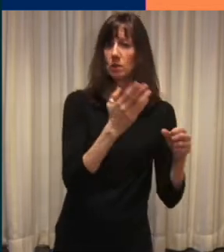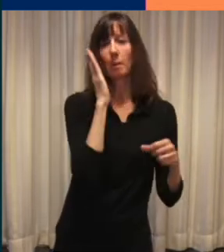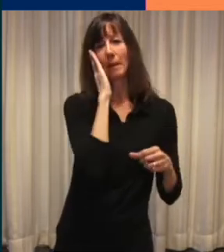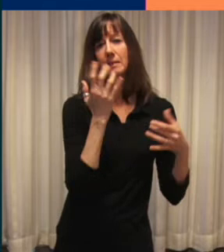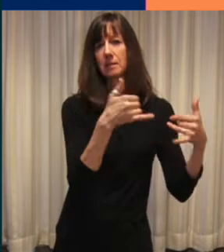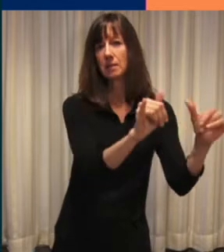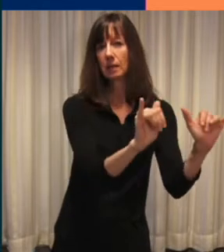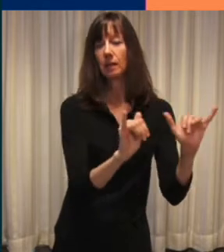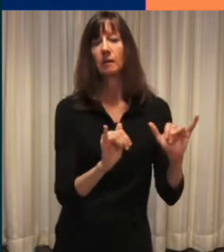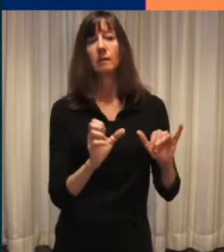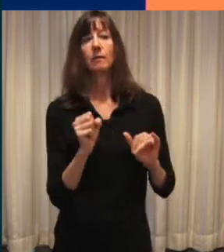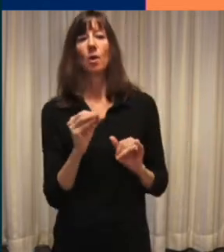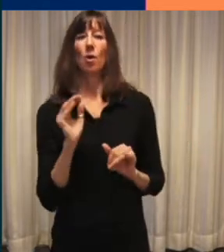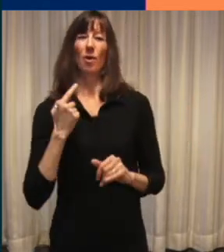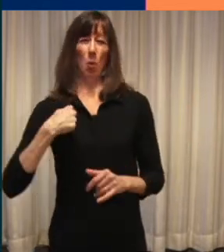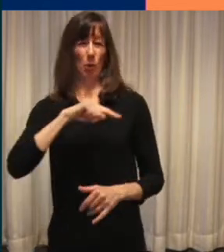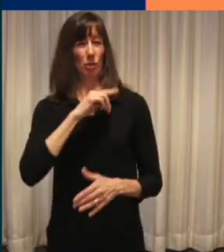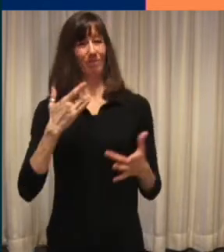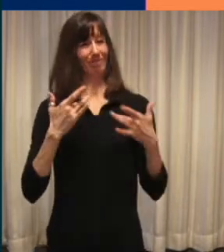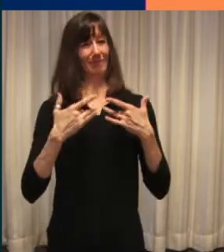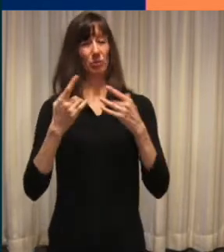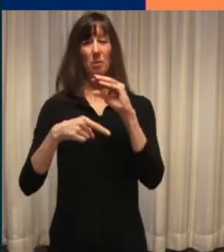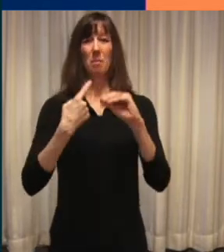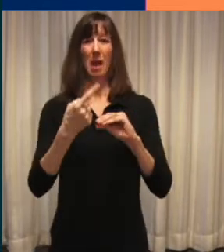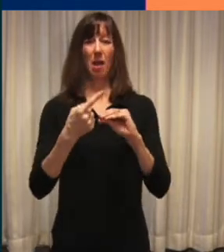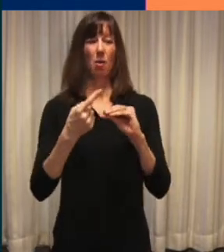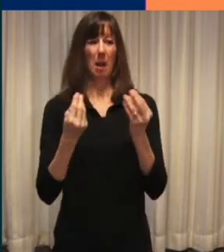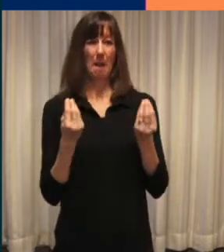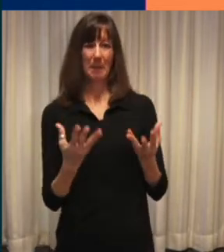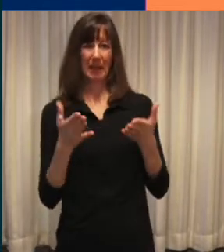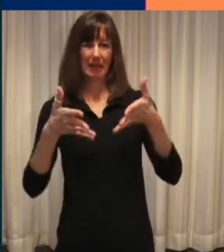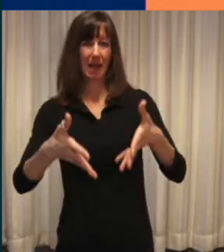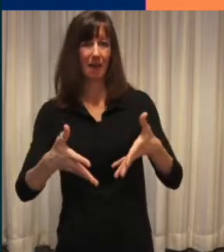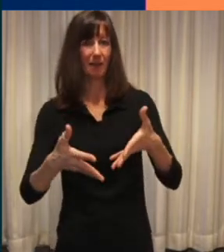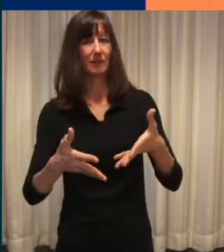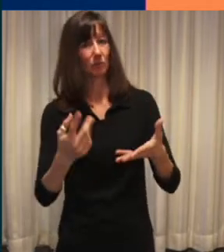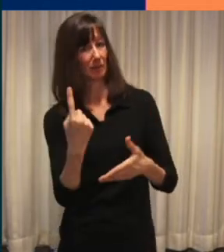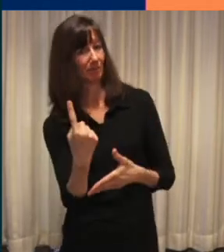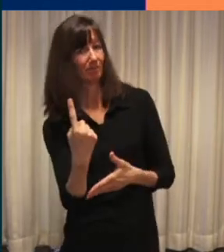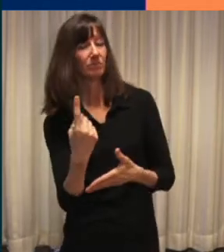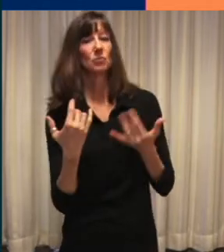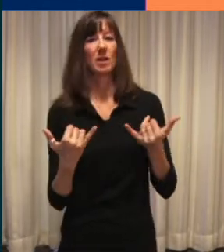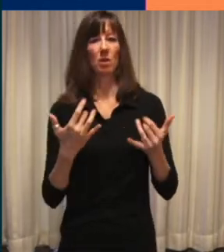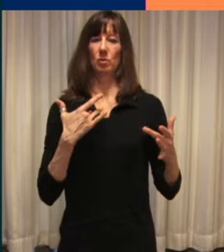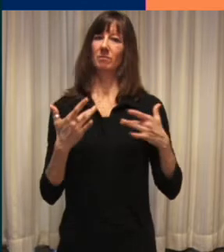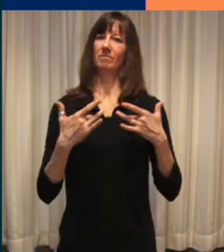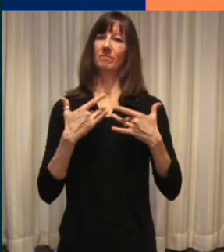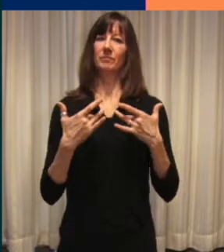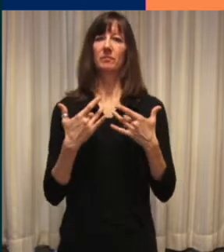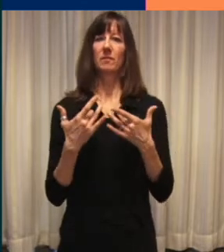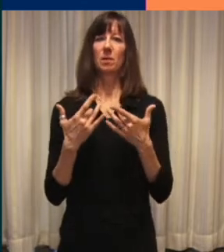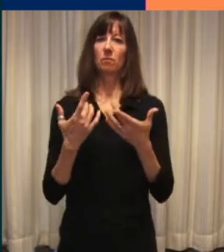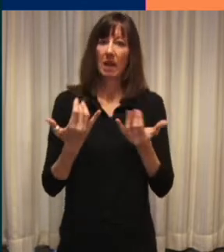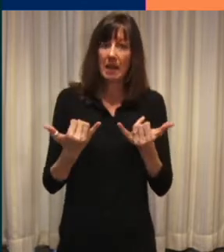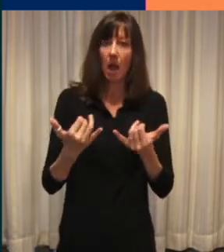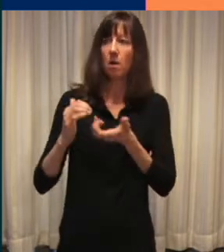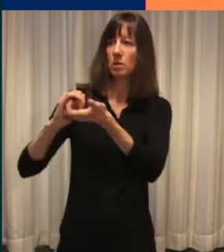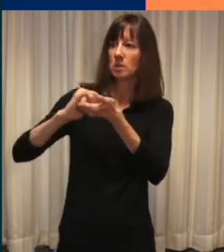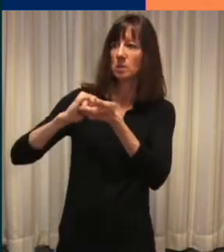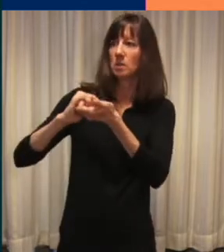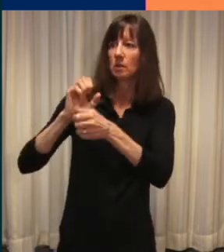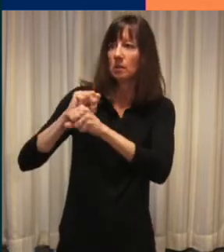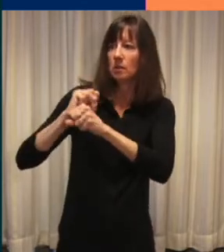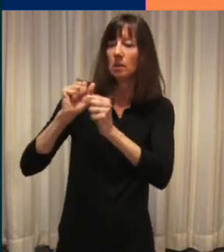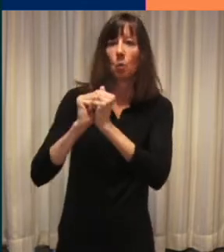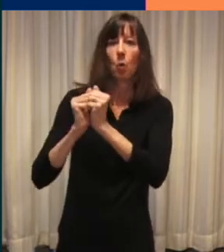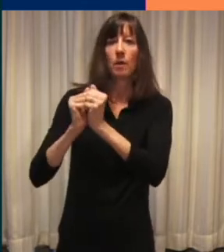projections, basically in the next few days, we could have issues there. We're working urgently with our hospital partners to address that one.